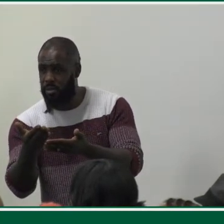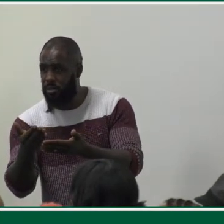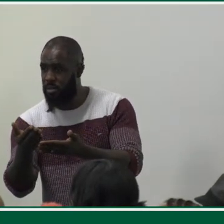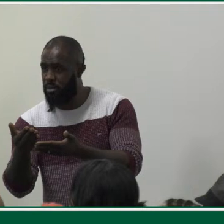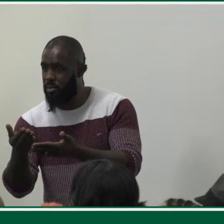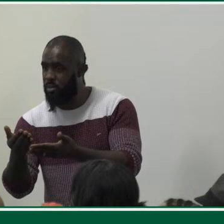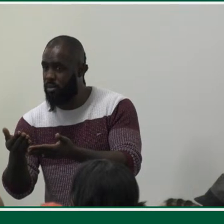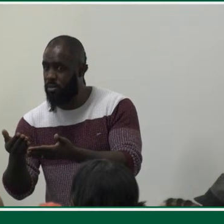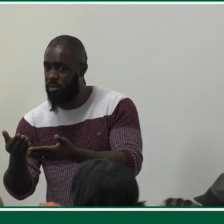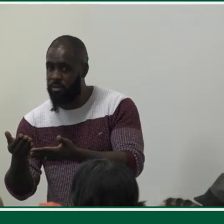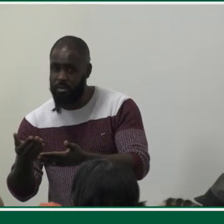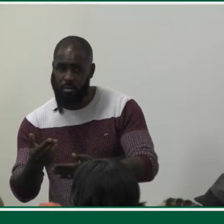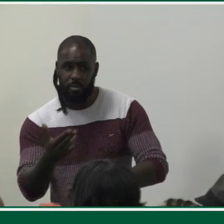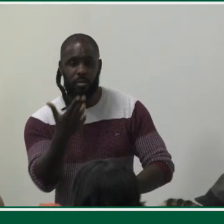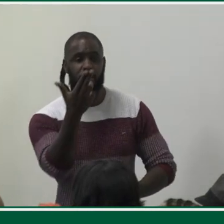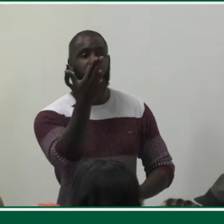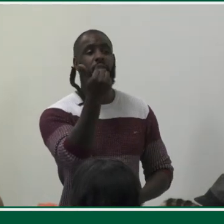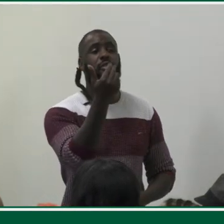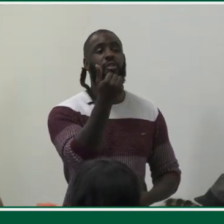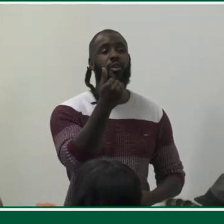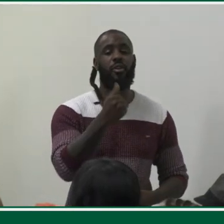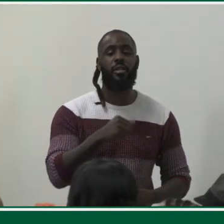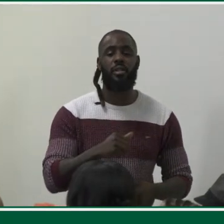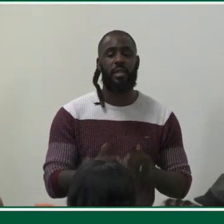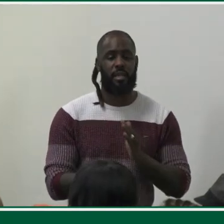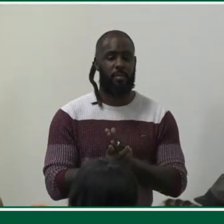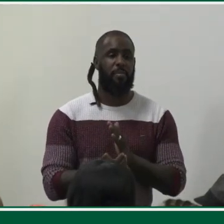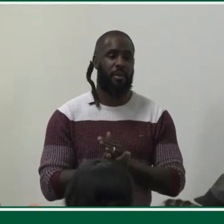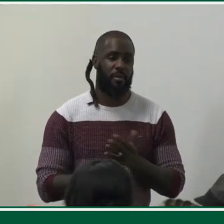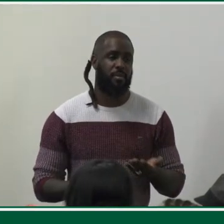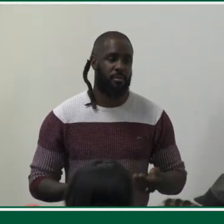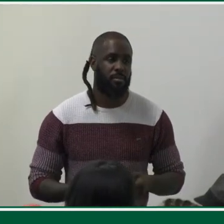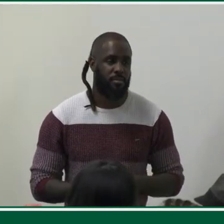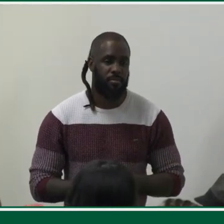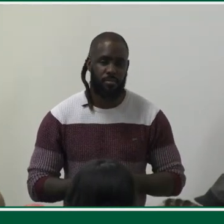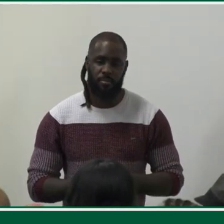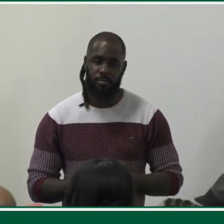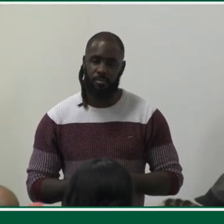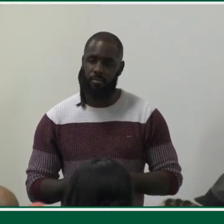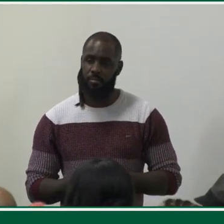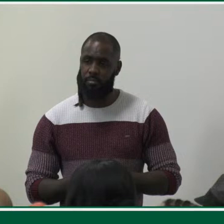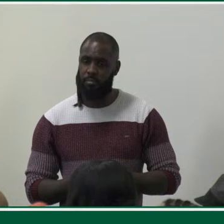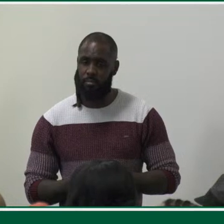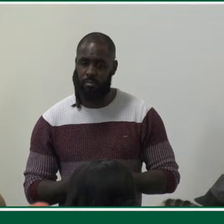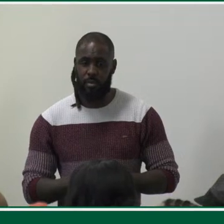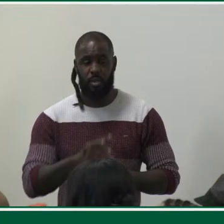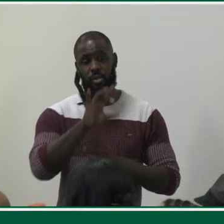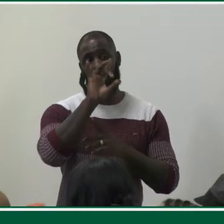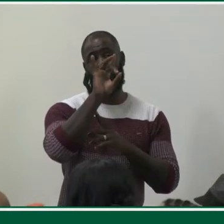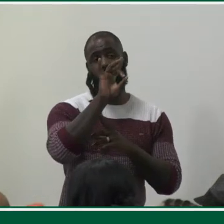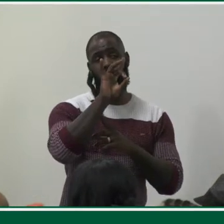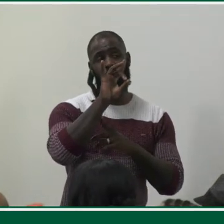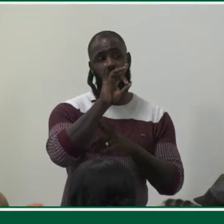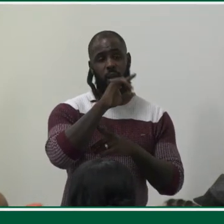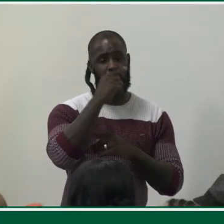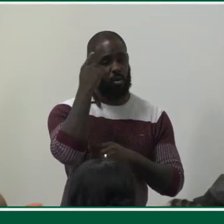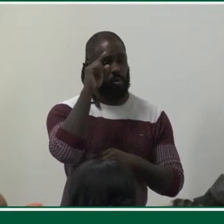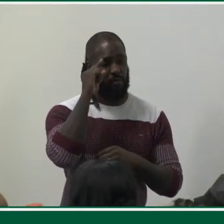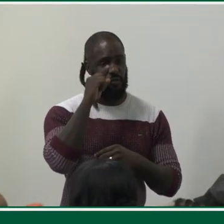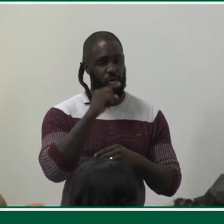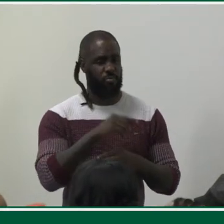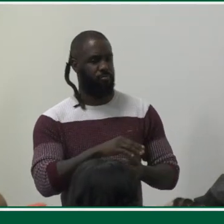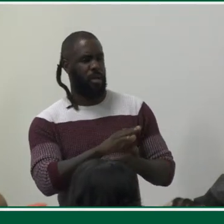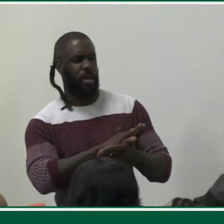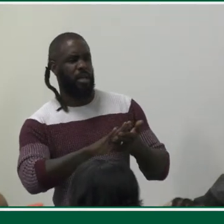13th what? 13th Amendment, right? And so 8 recommendations that specifically dealt with what campuses are supposed to do.